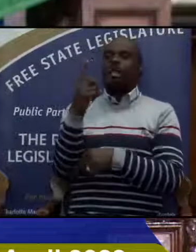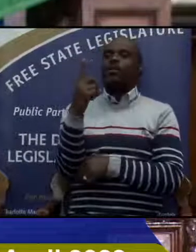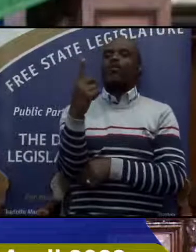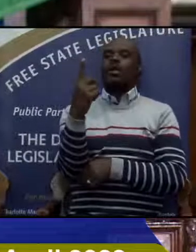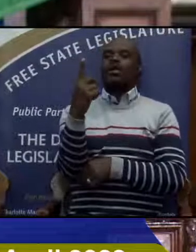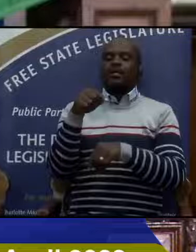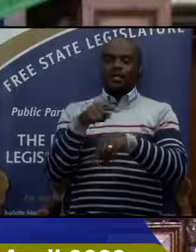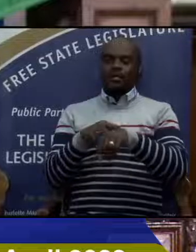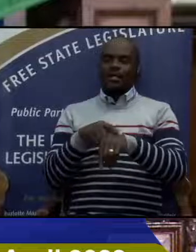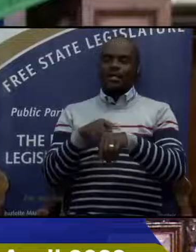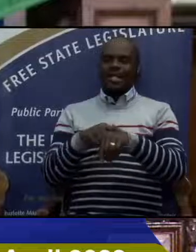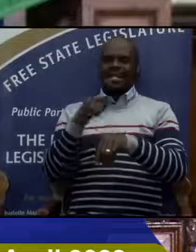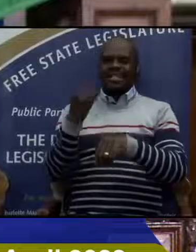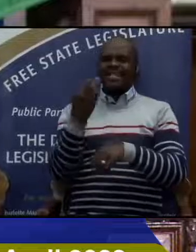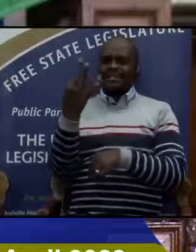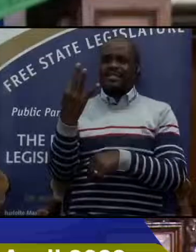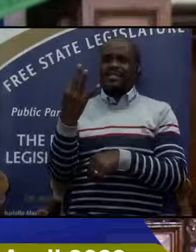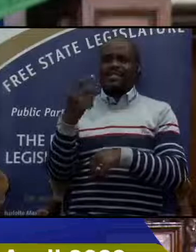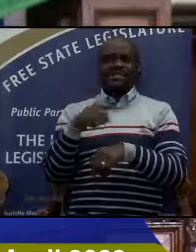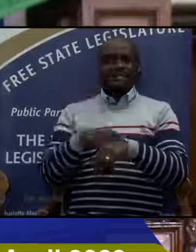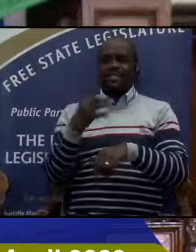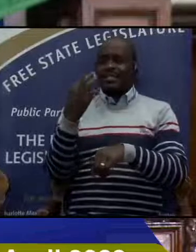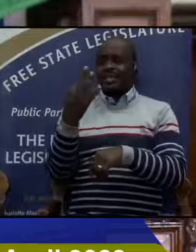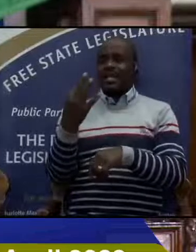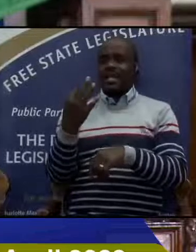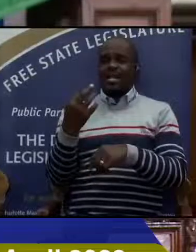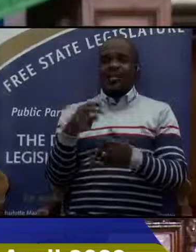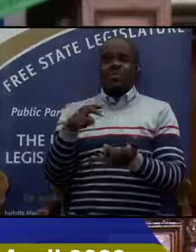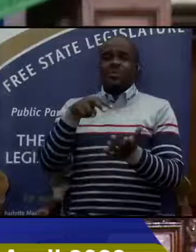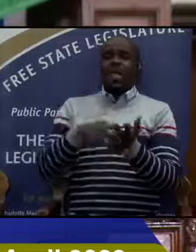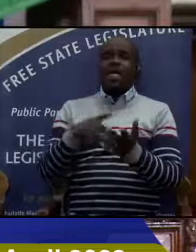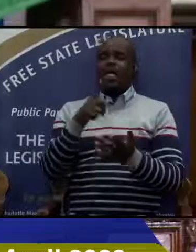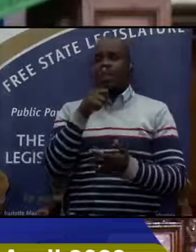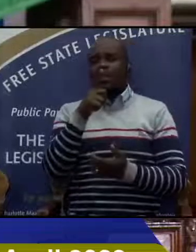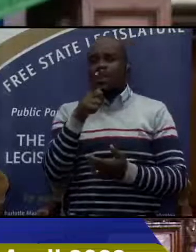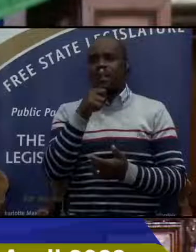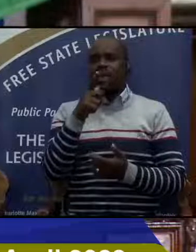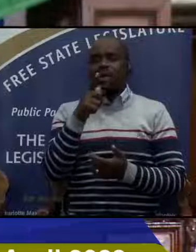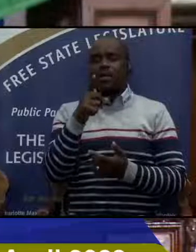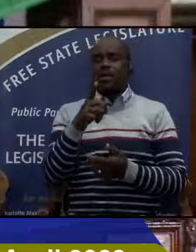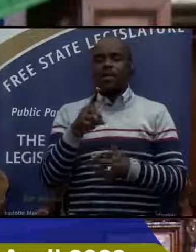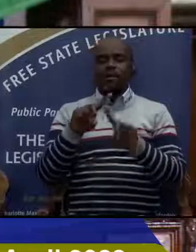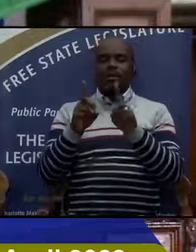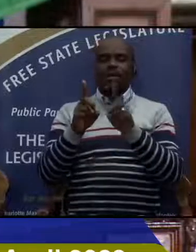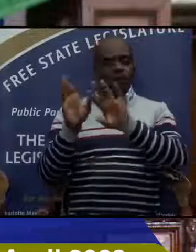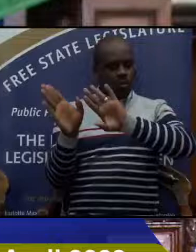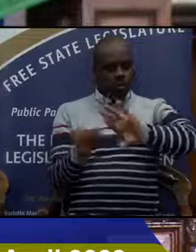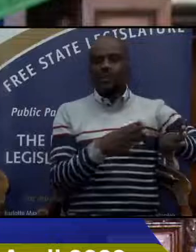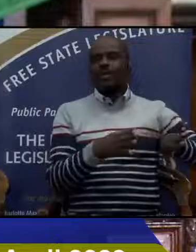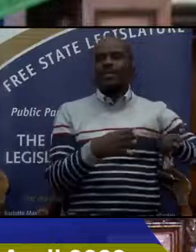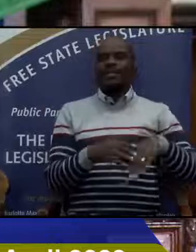on doing it. But you just let him go. Where's the consistency in that?